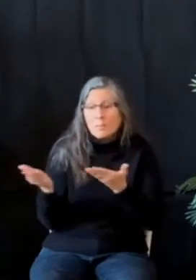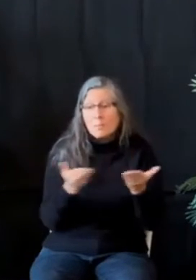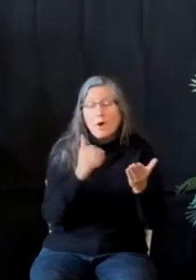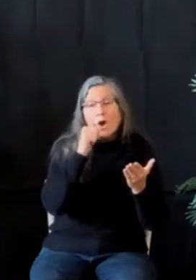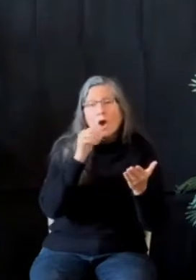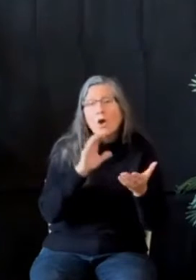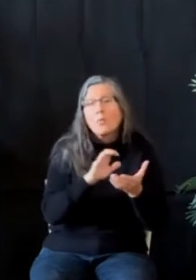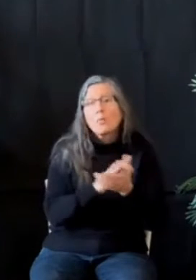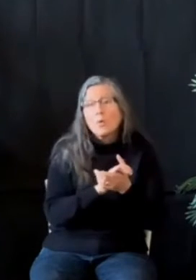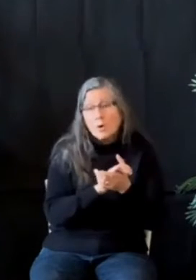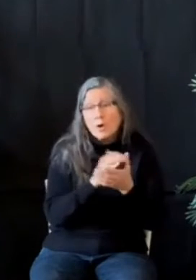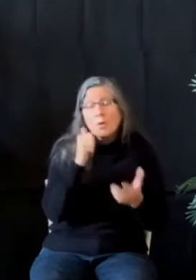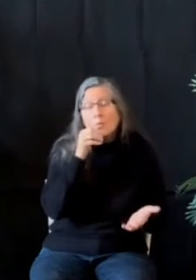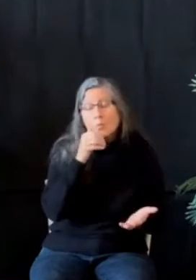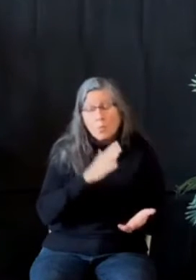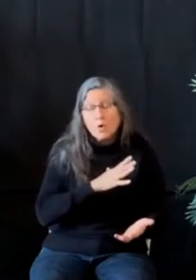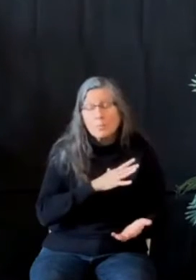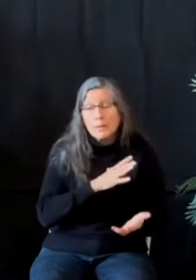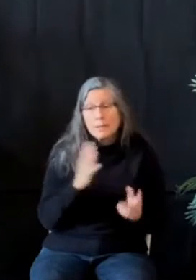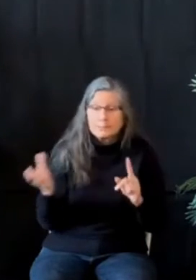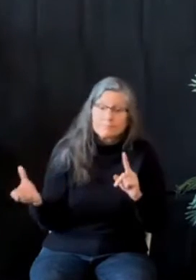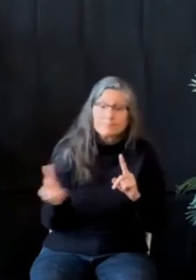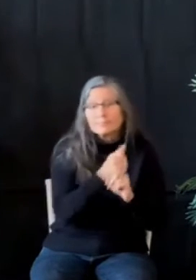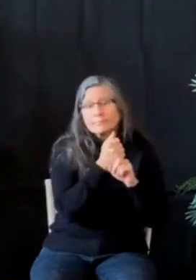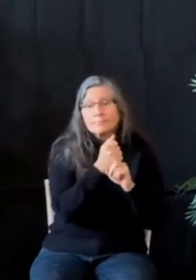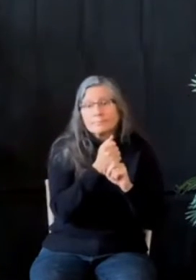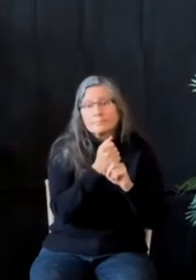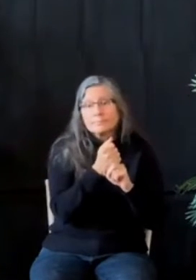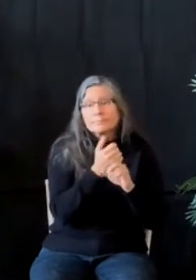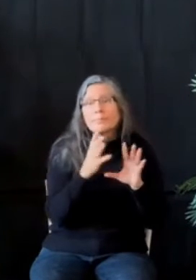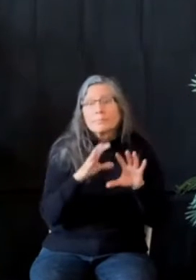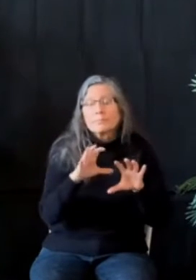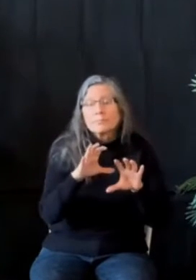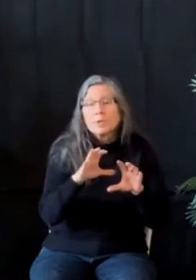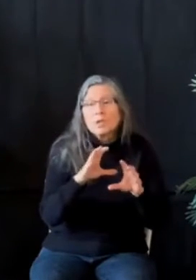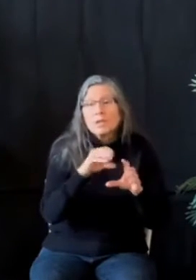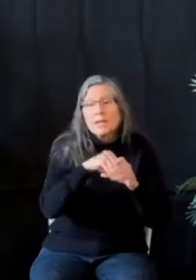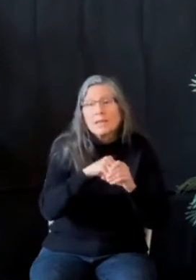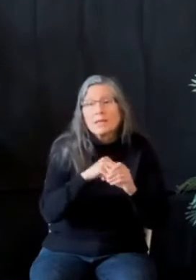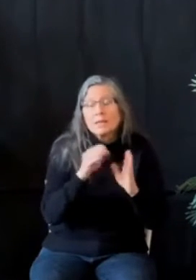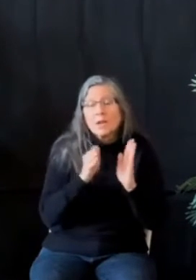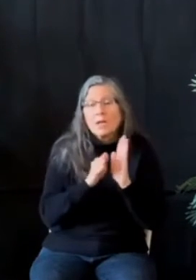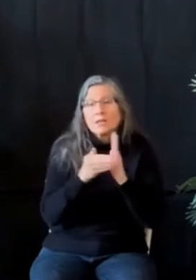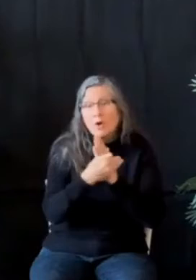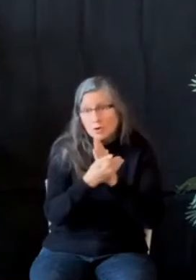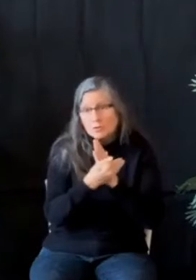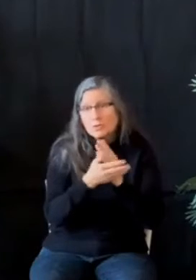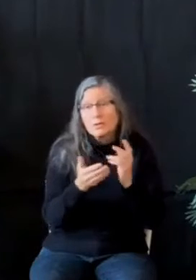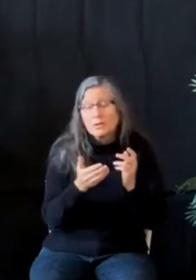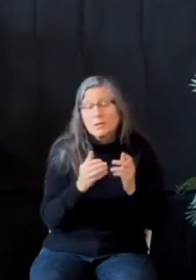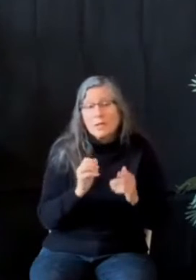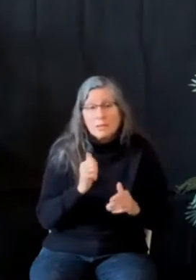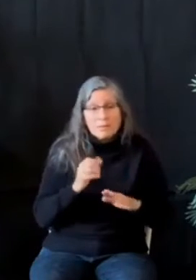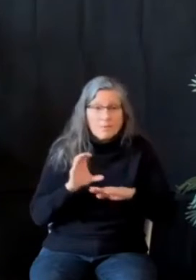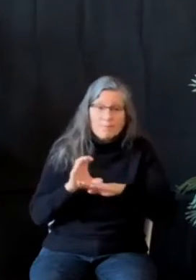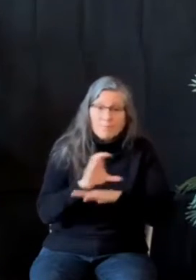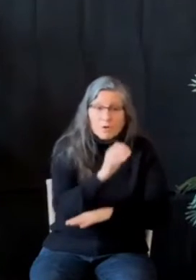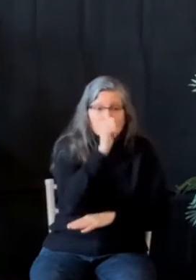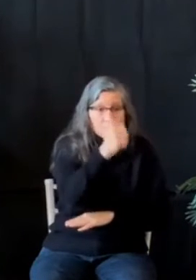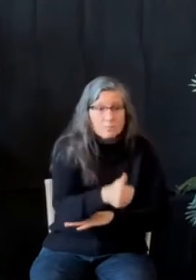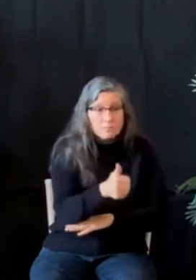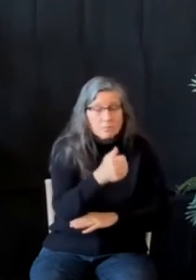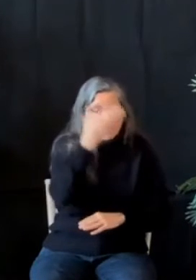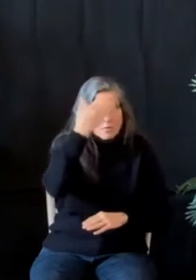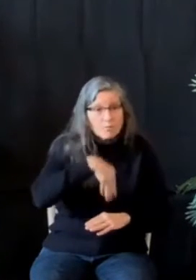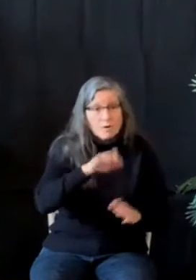act is the literal translation. She was caught in the act of adultery. They made her stand before the group and said to